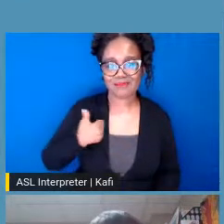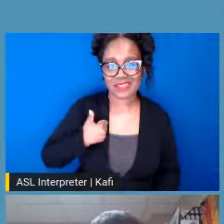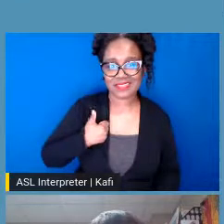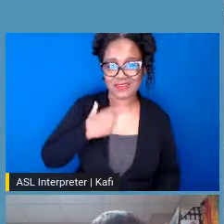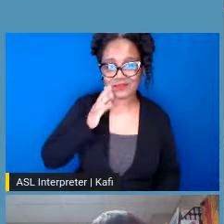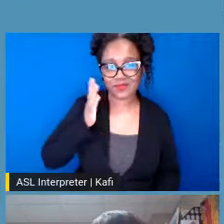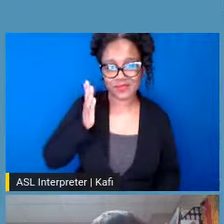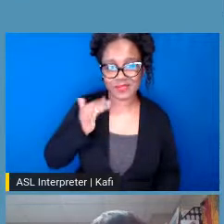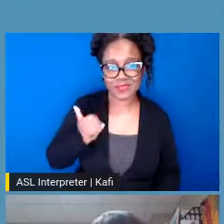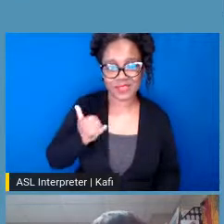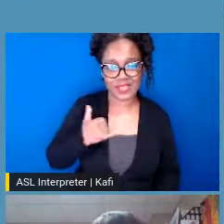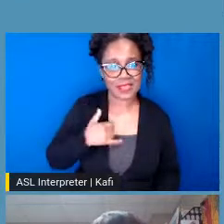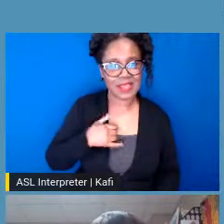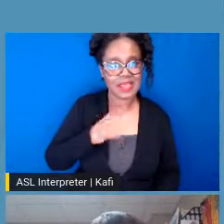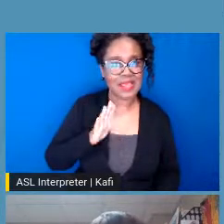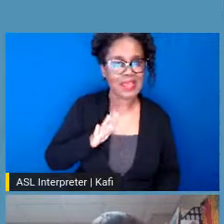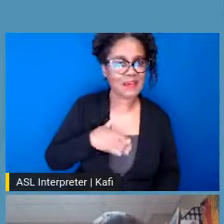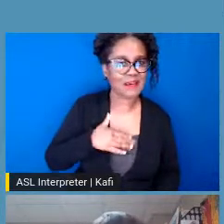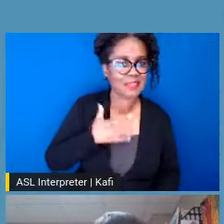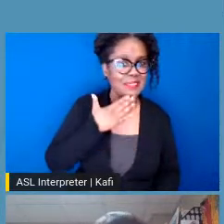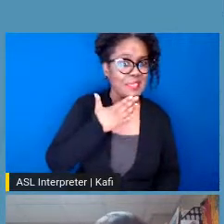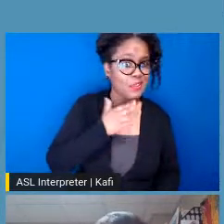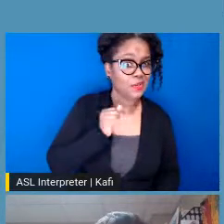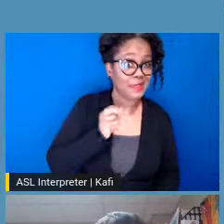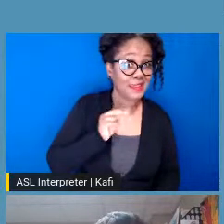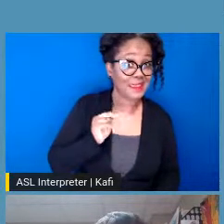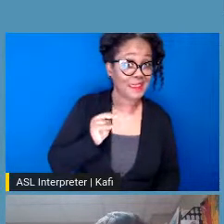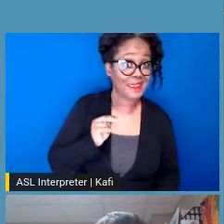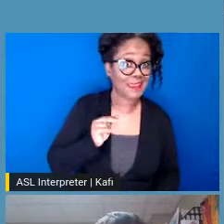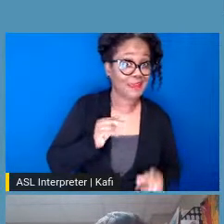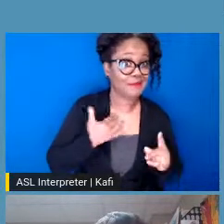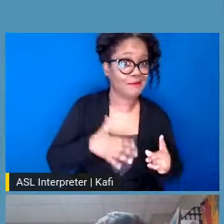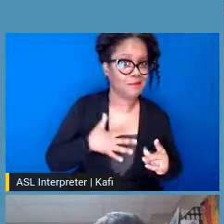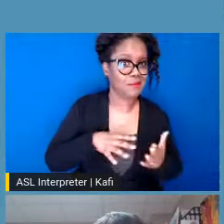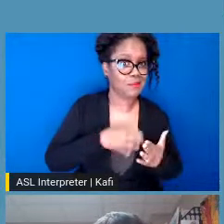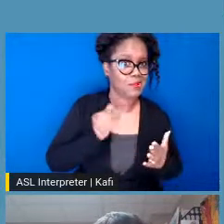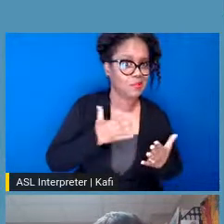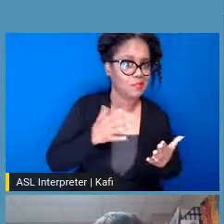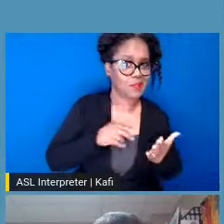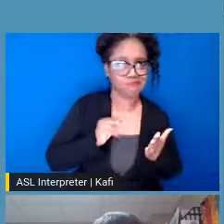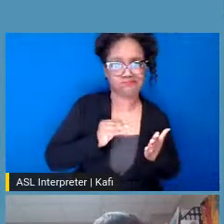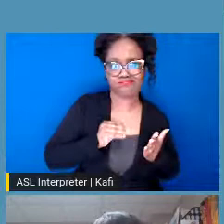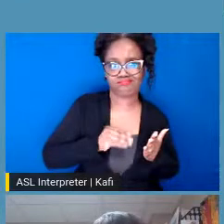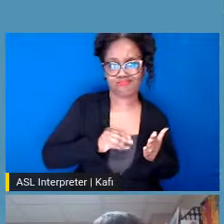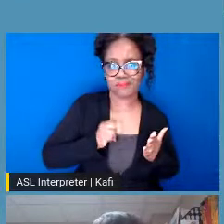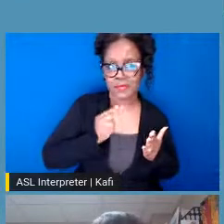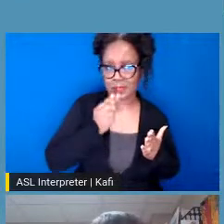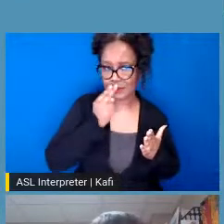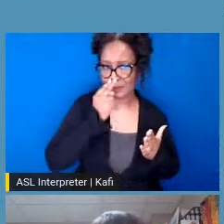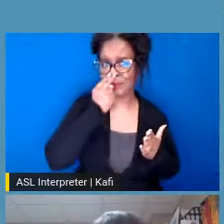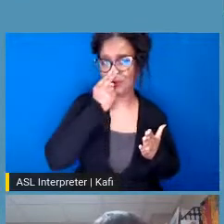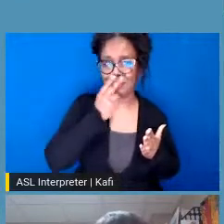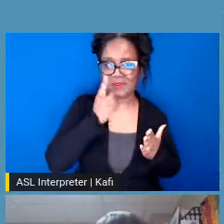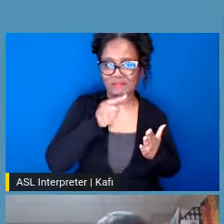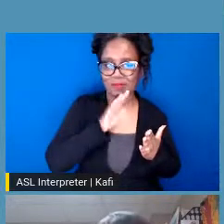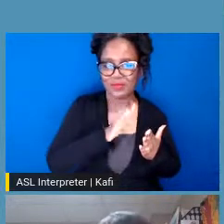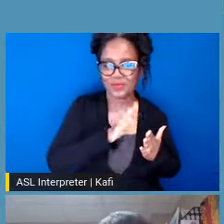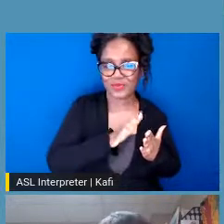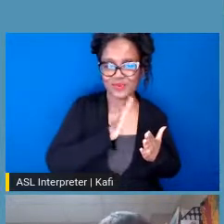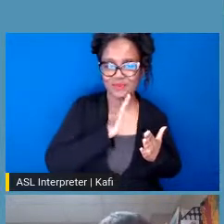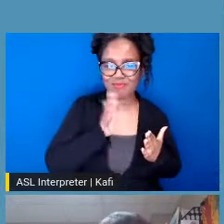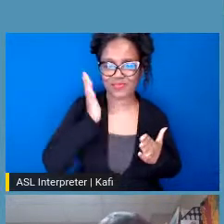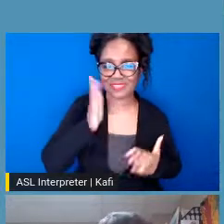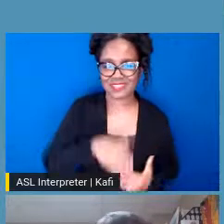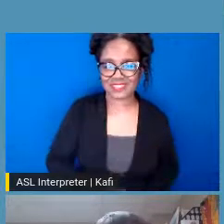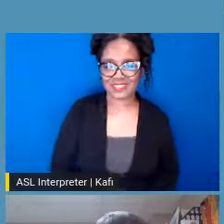and I'm nerding out over these collections things. So my name is Taylor McKeown, and I am the collections curator